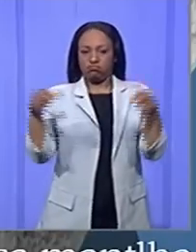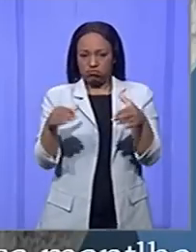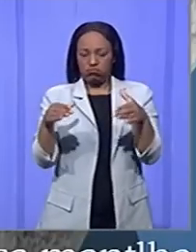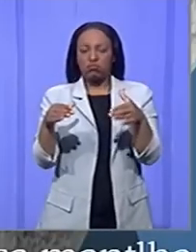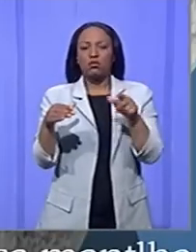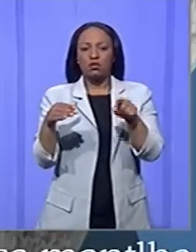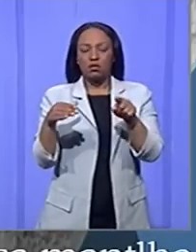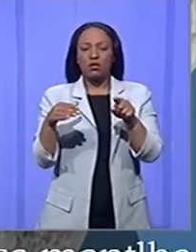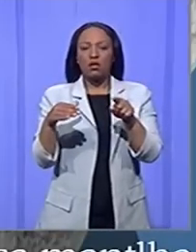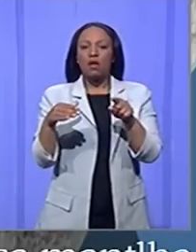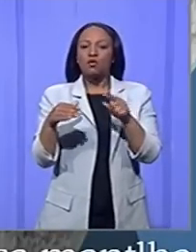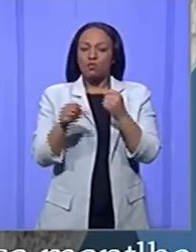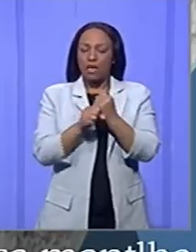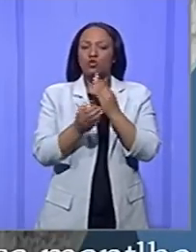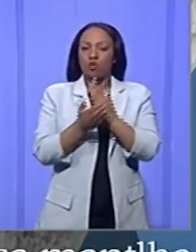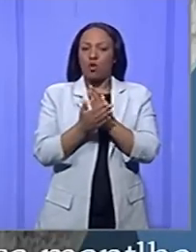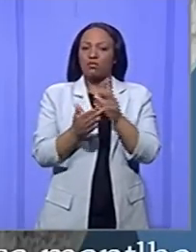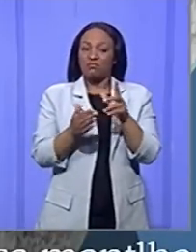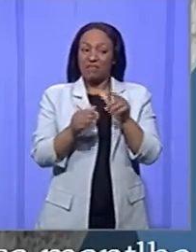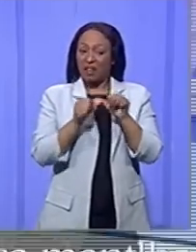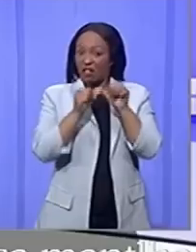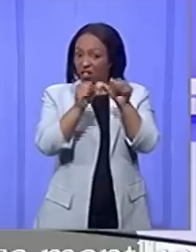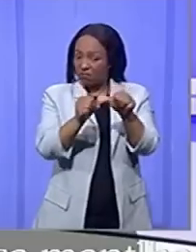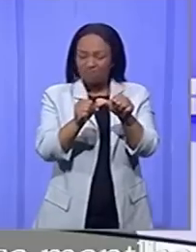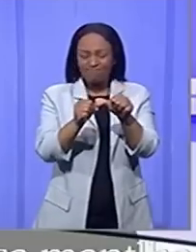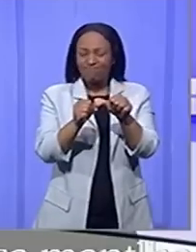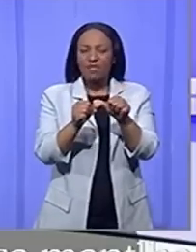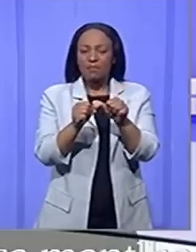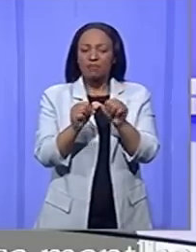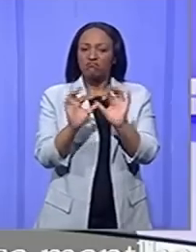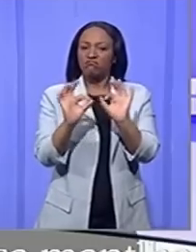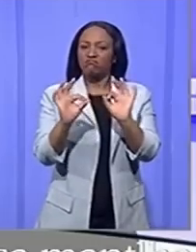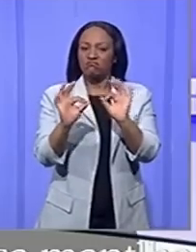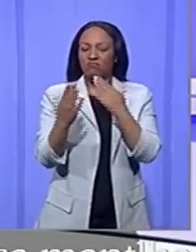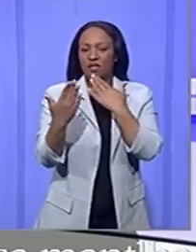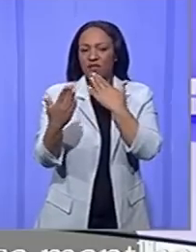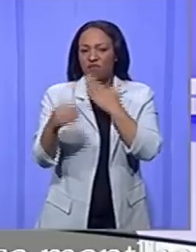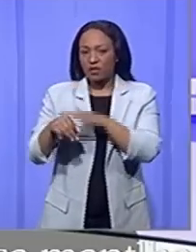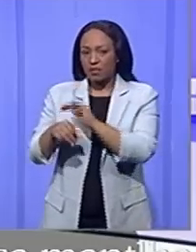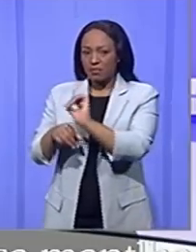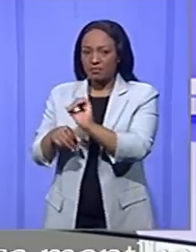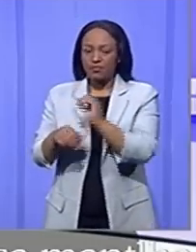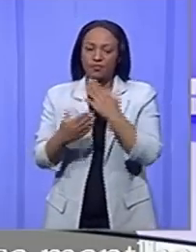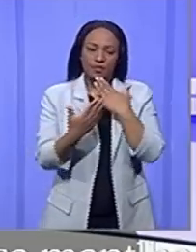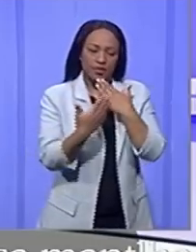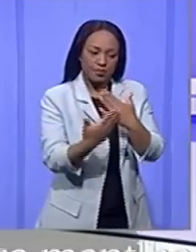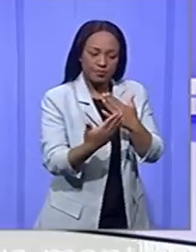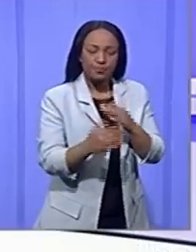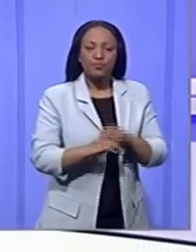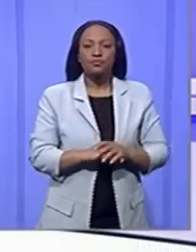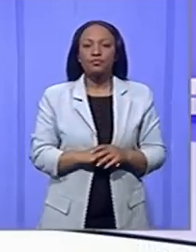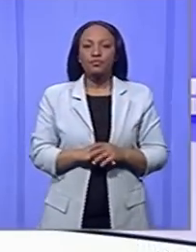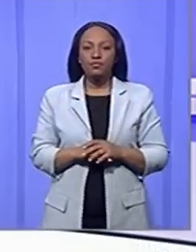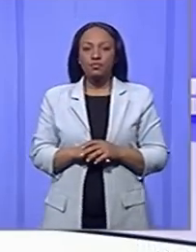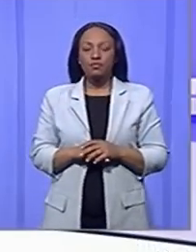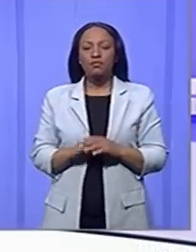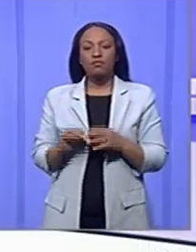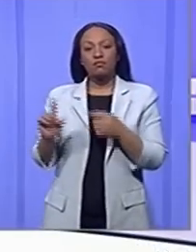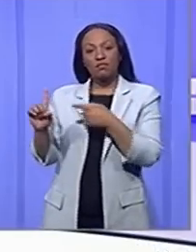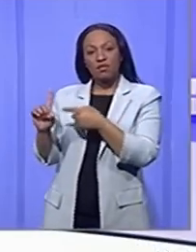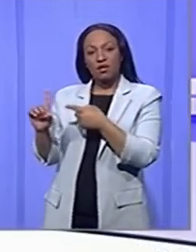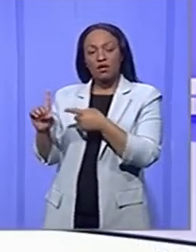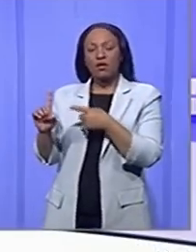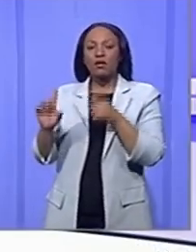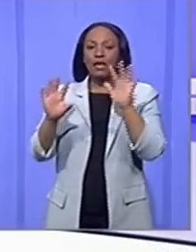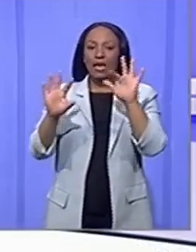ska tswela pele. Prof ke lebohile haholo ka nako ya hao. O lebohile nna mohlomphehi. Moi eo ke mohlophulli wa